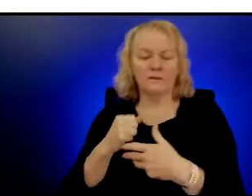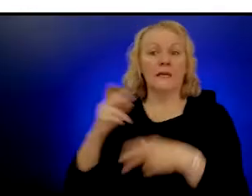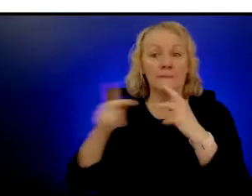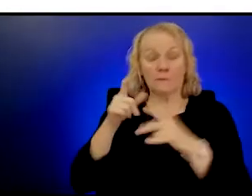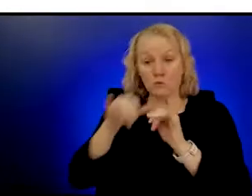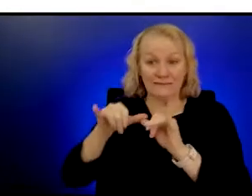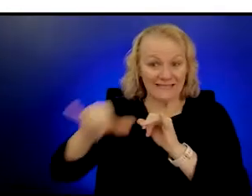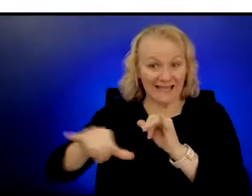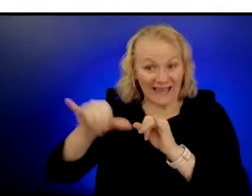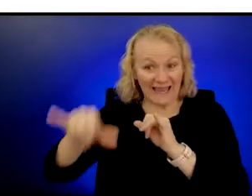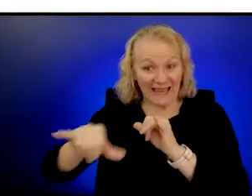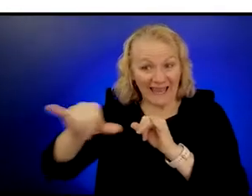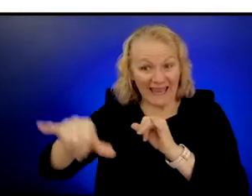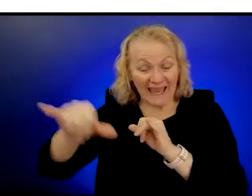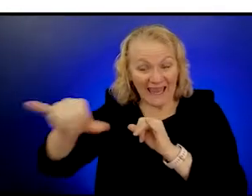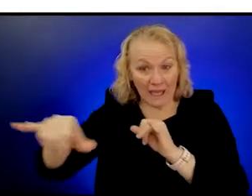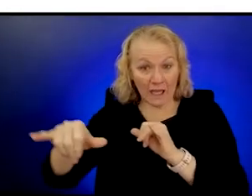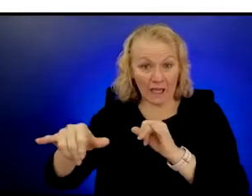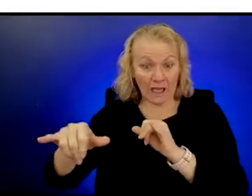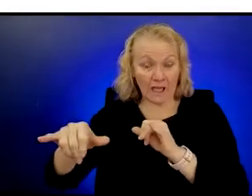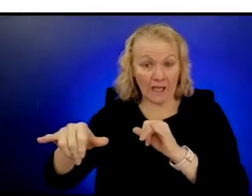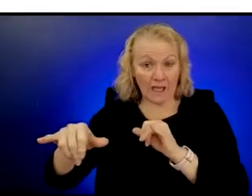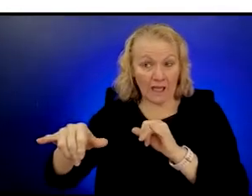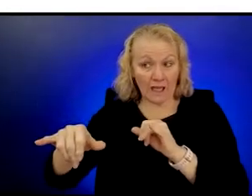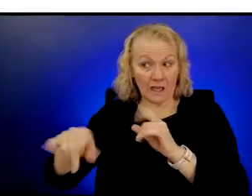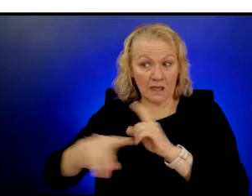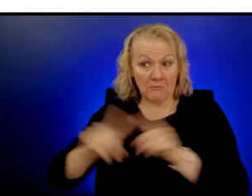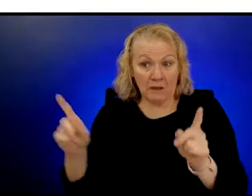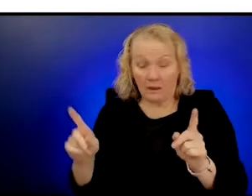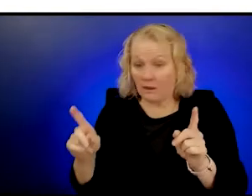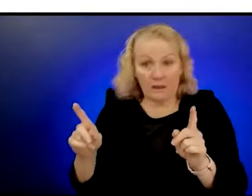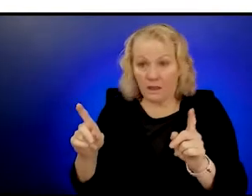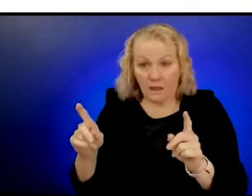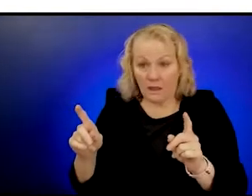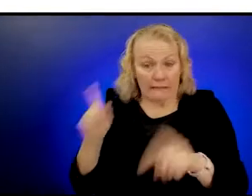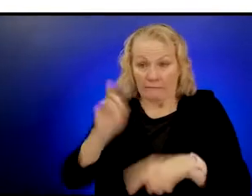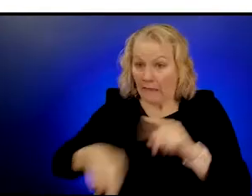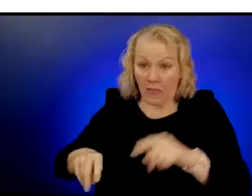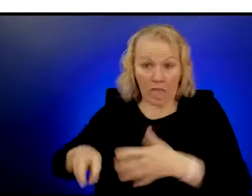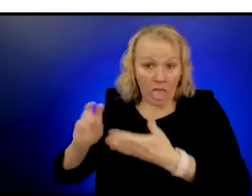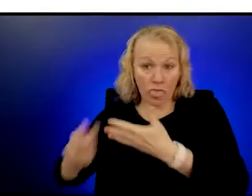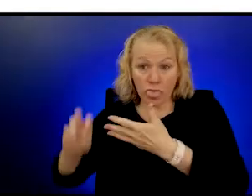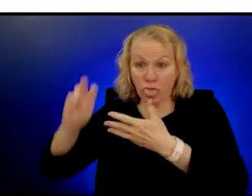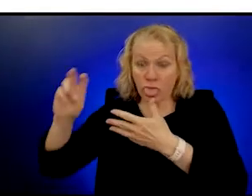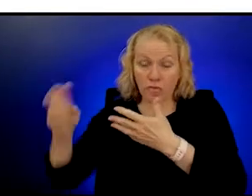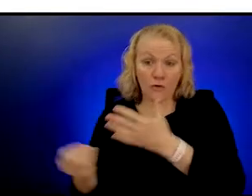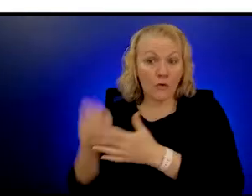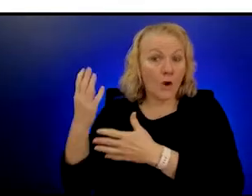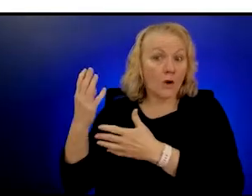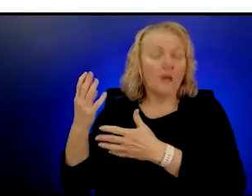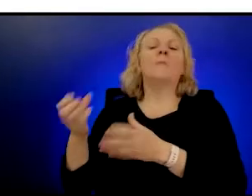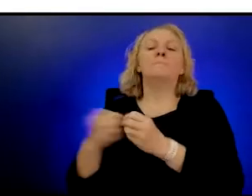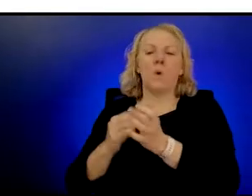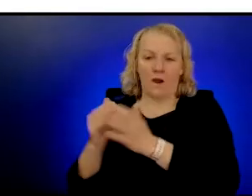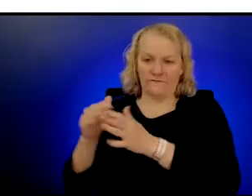for an organization that doesn't offer opportunities for growth within a career path are more often more